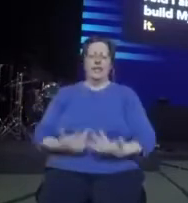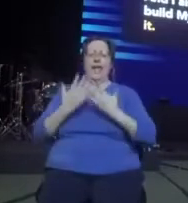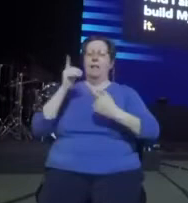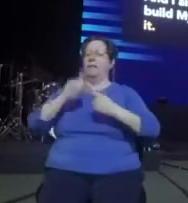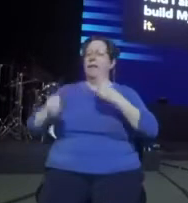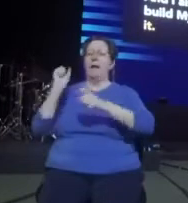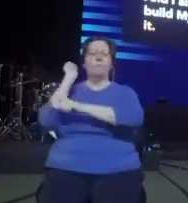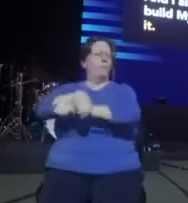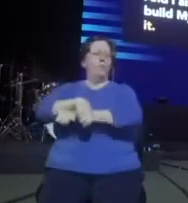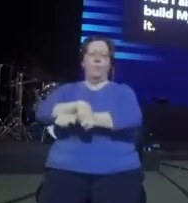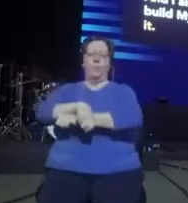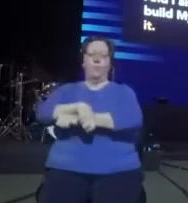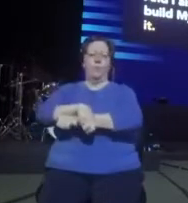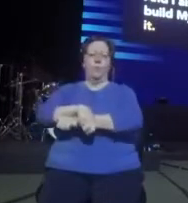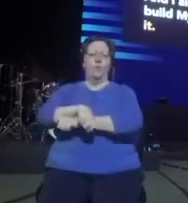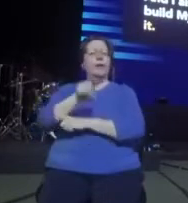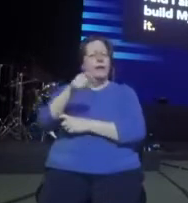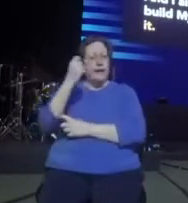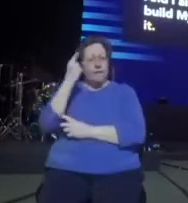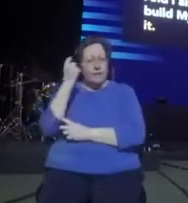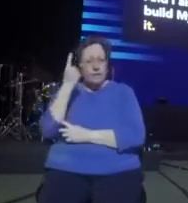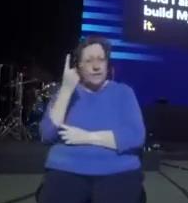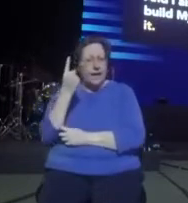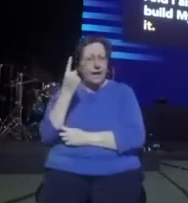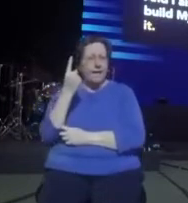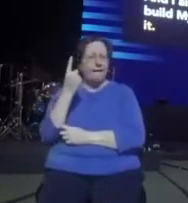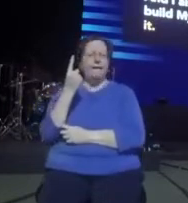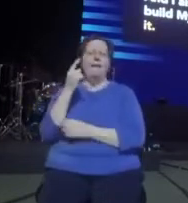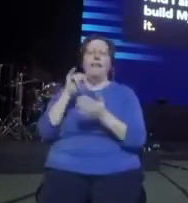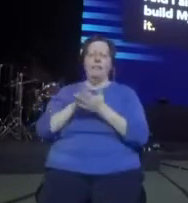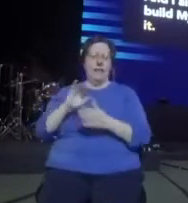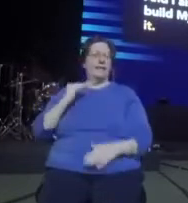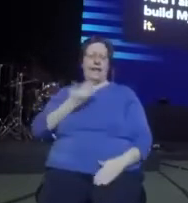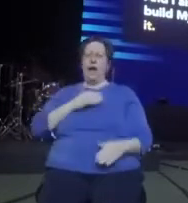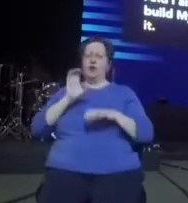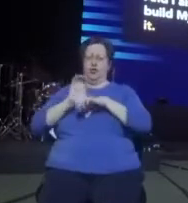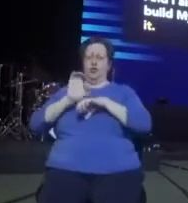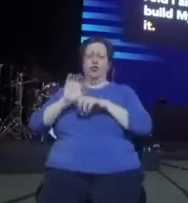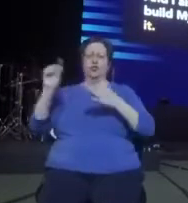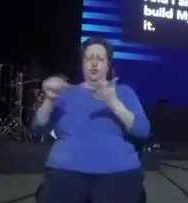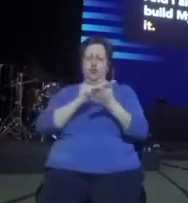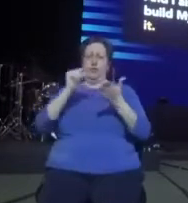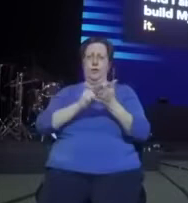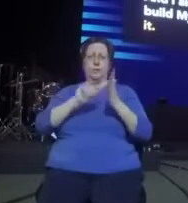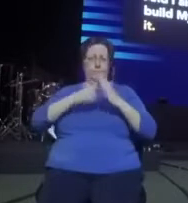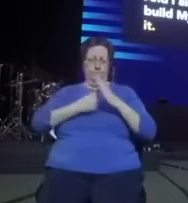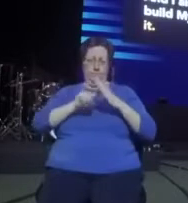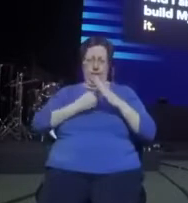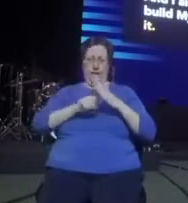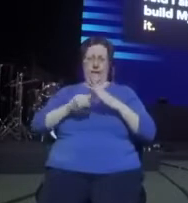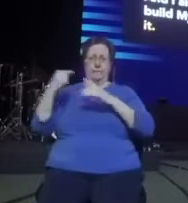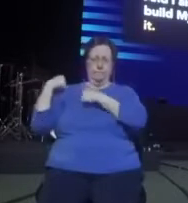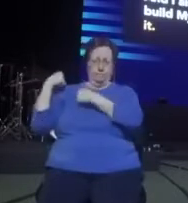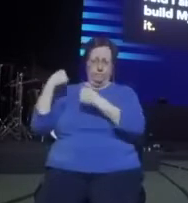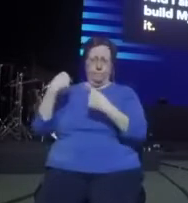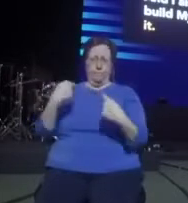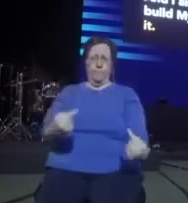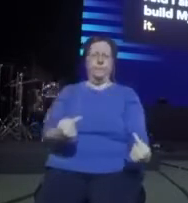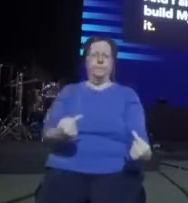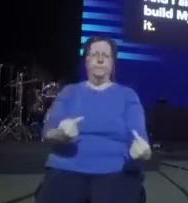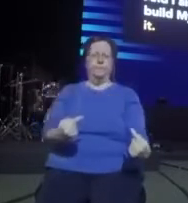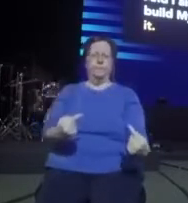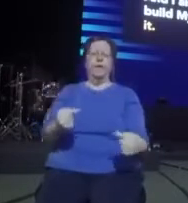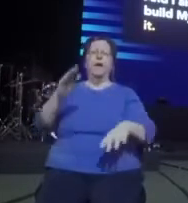it. Now, I mean, you got to understand something. That's been our scripture since we started this church. Yeah. On